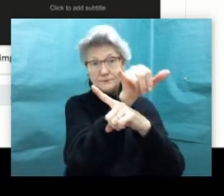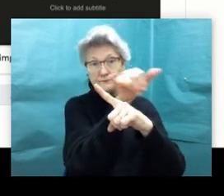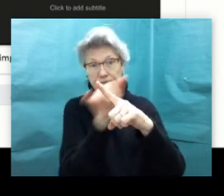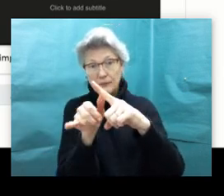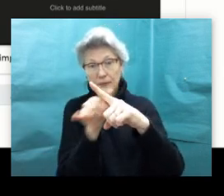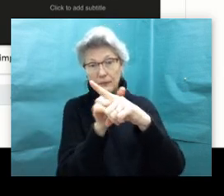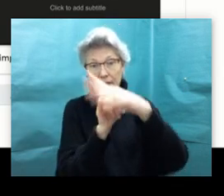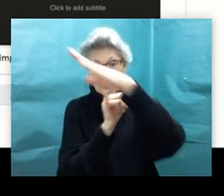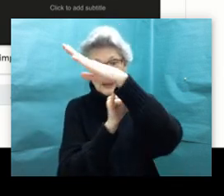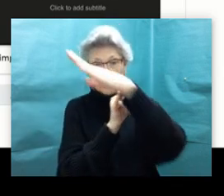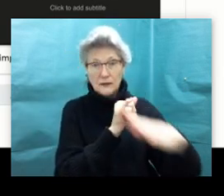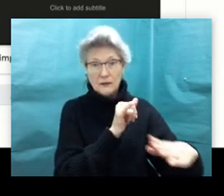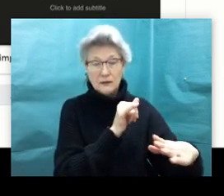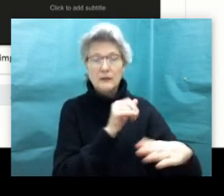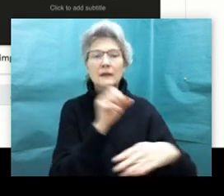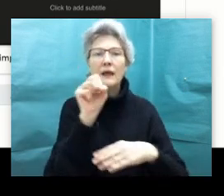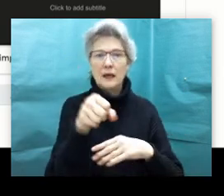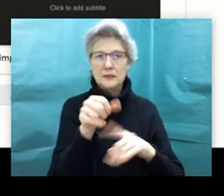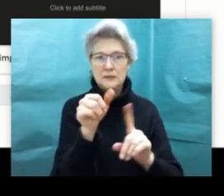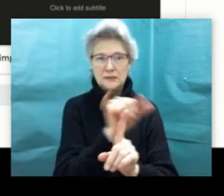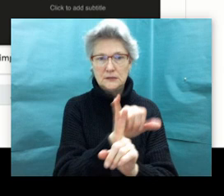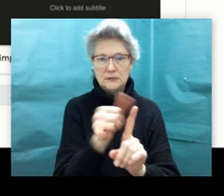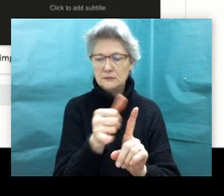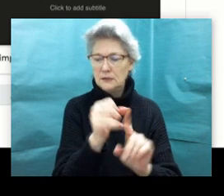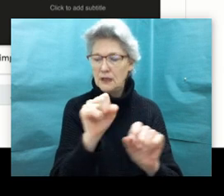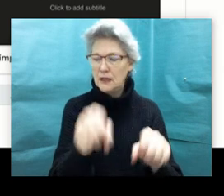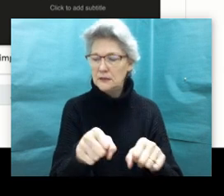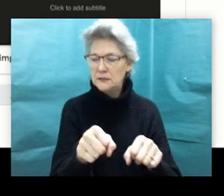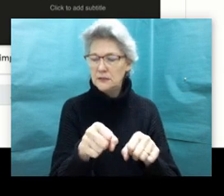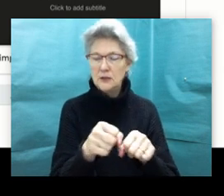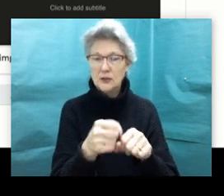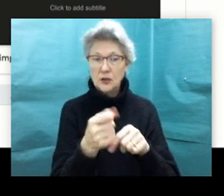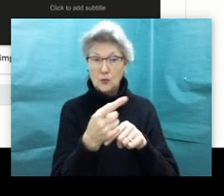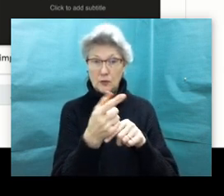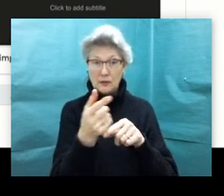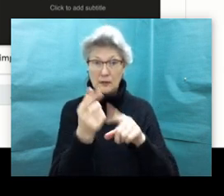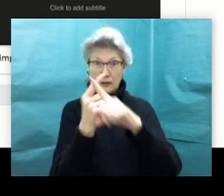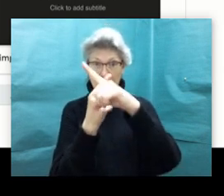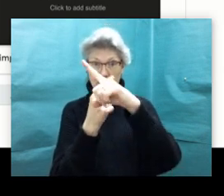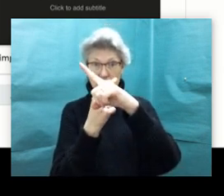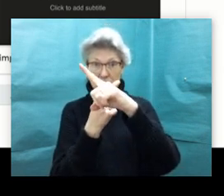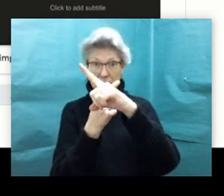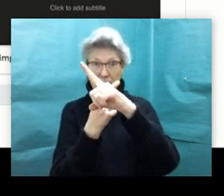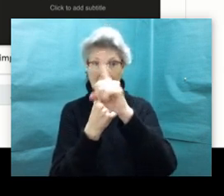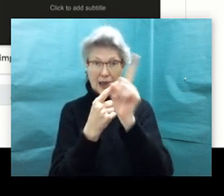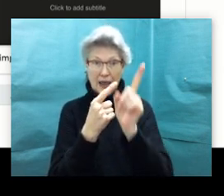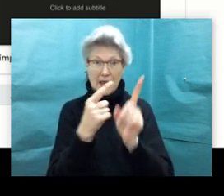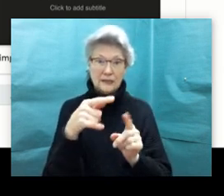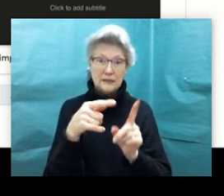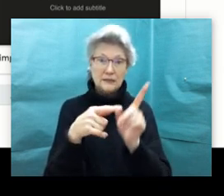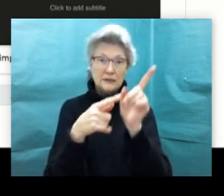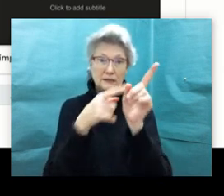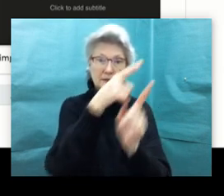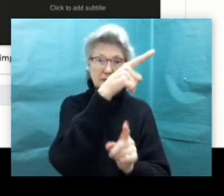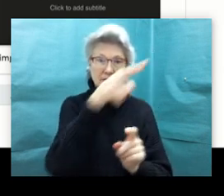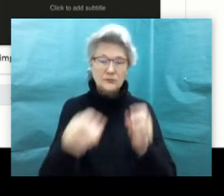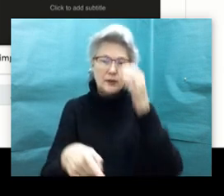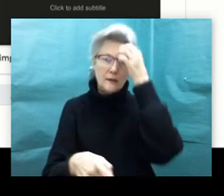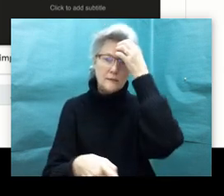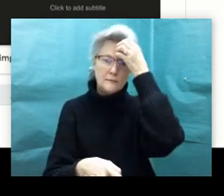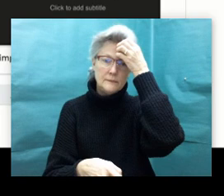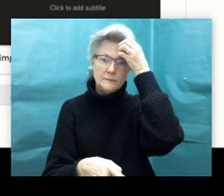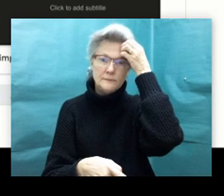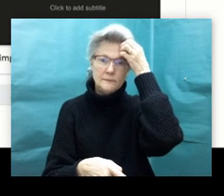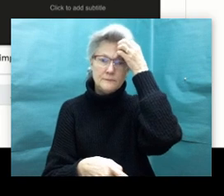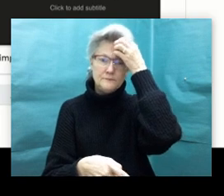lines of symmetry? It looks as though we could. So we could do one that way, and we could do one this